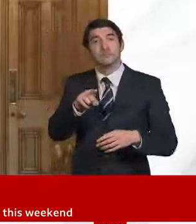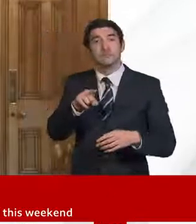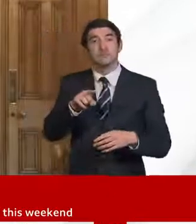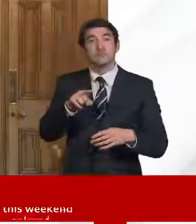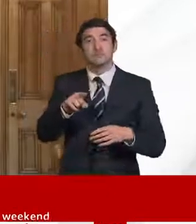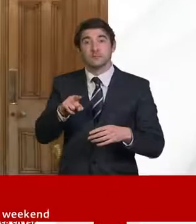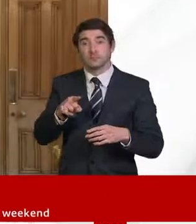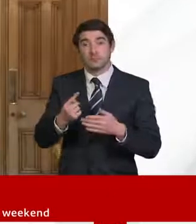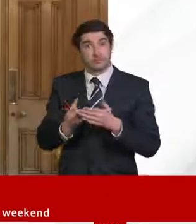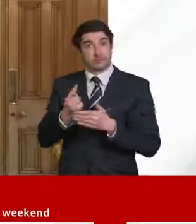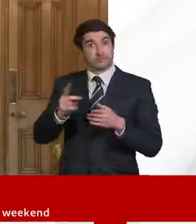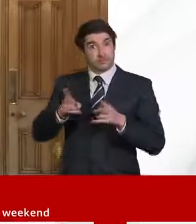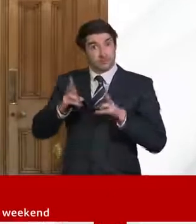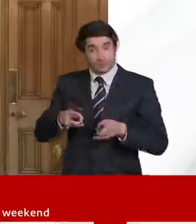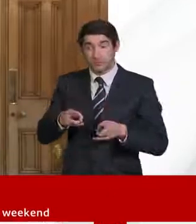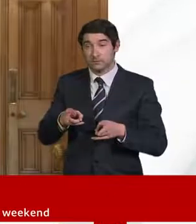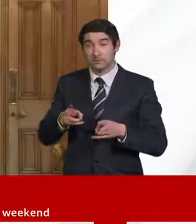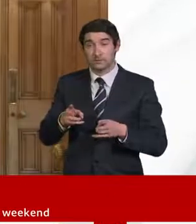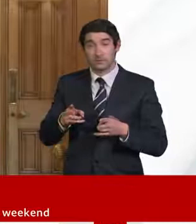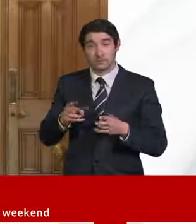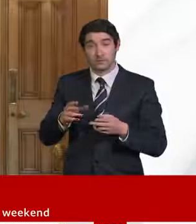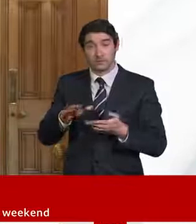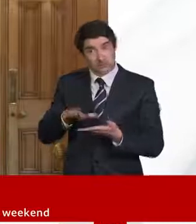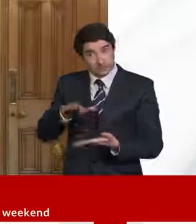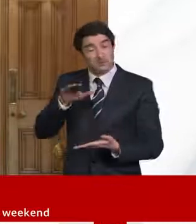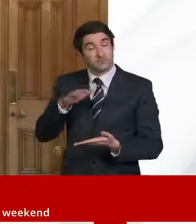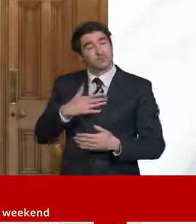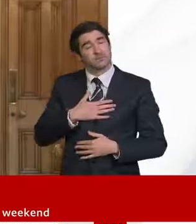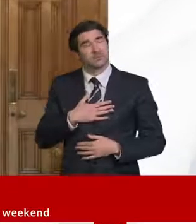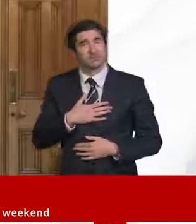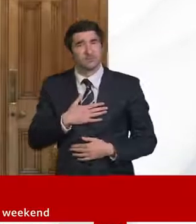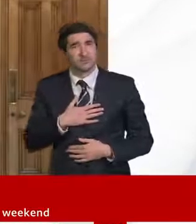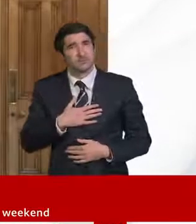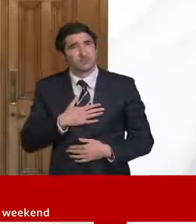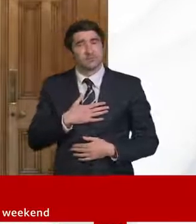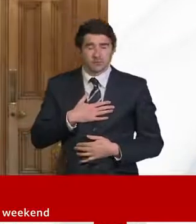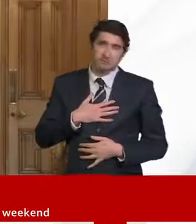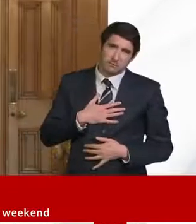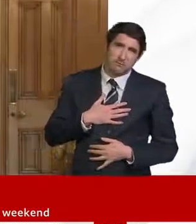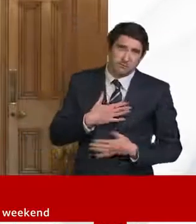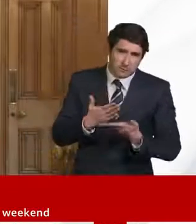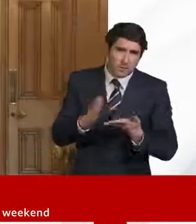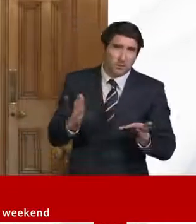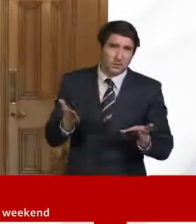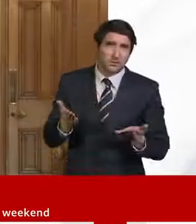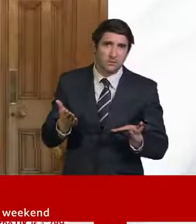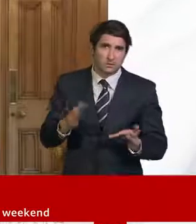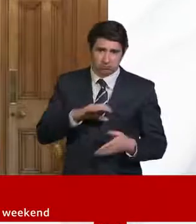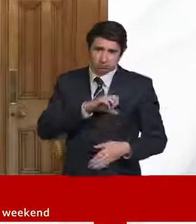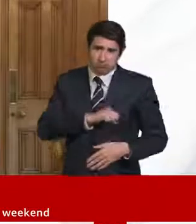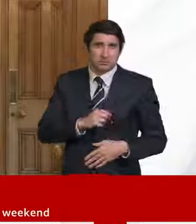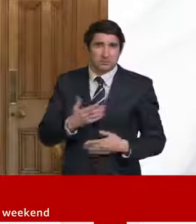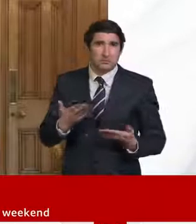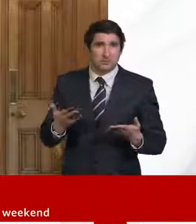shocking, disturbing, moving. And that's one of the reasons why, as Stephen pointed out earlier, it's so important that people